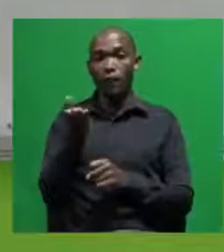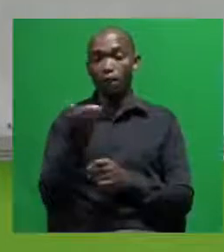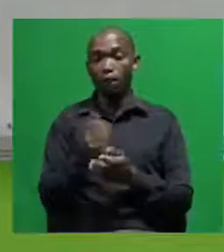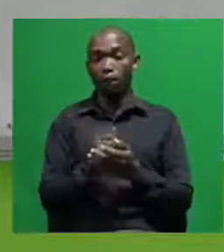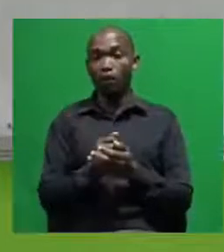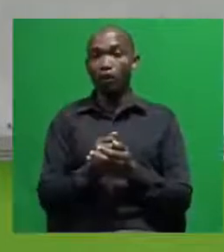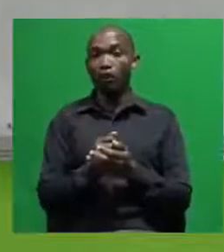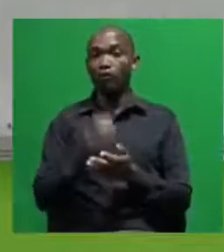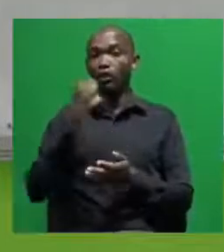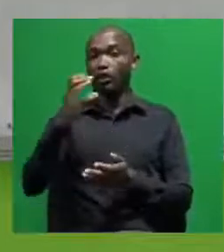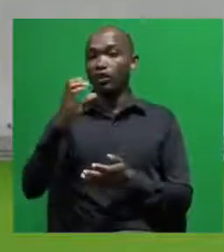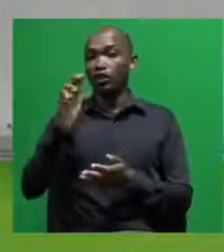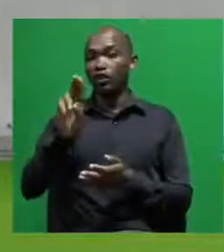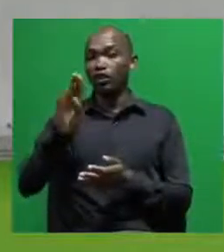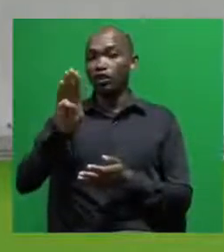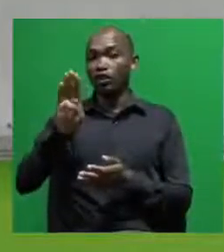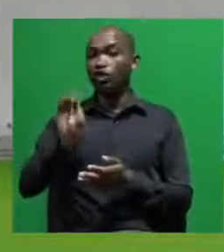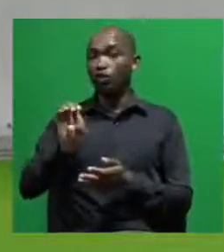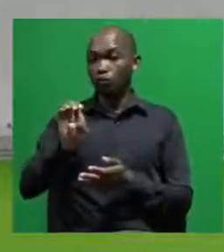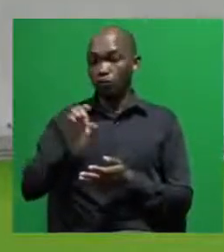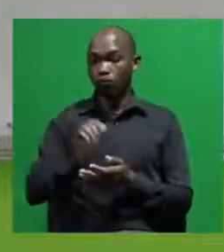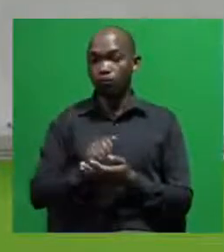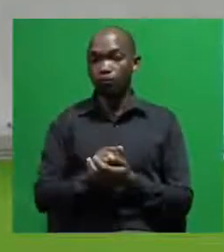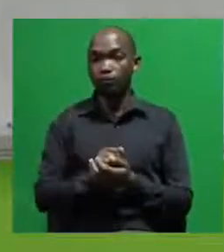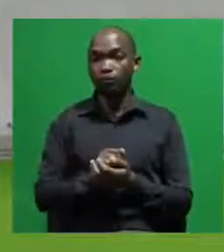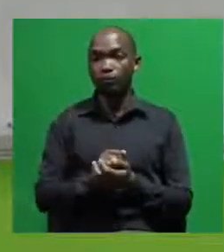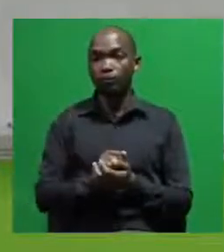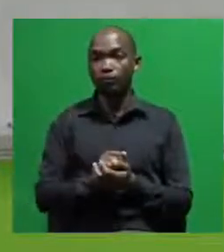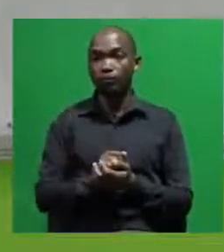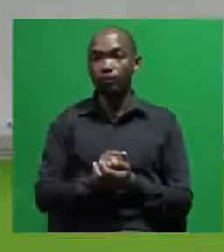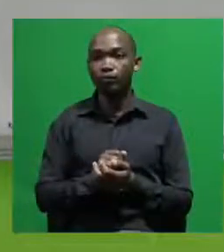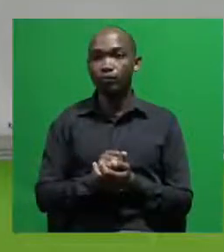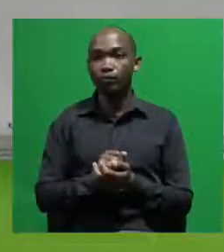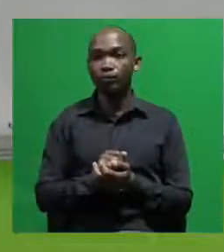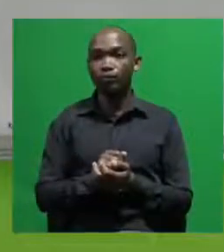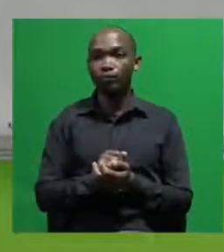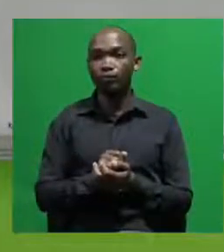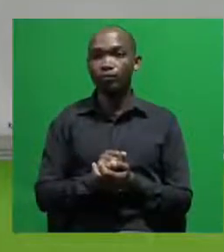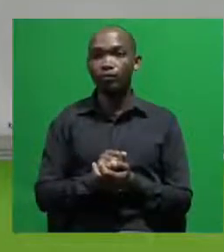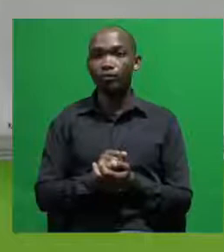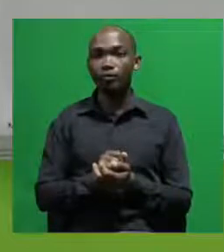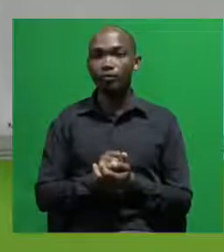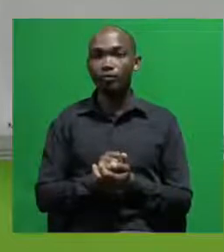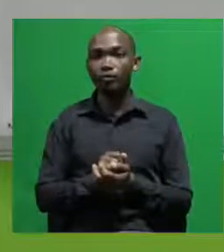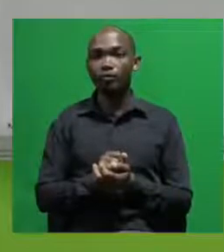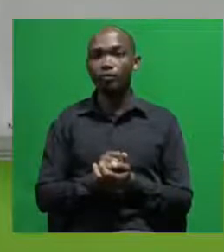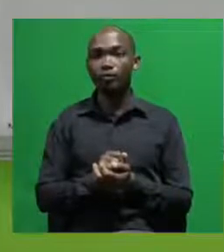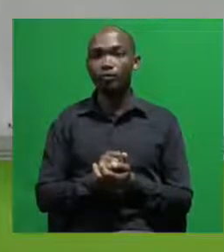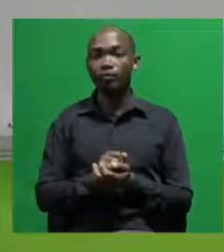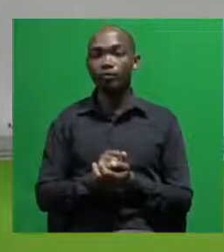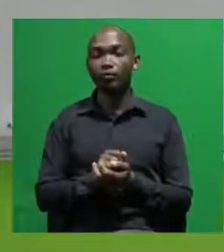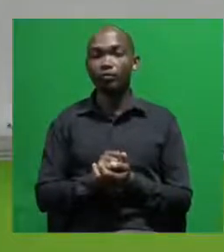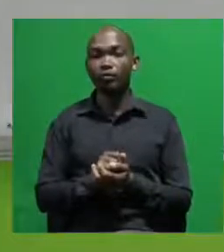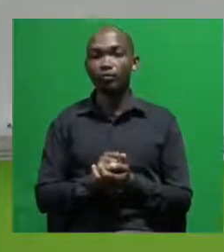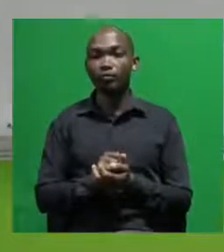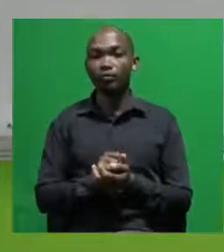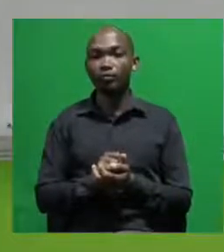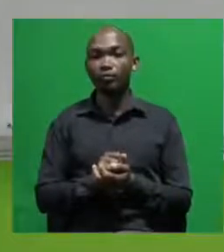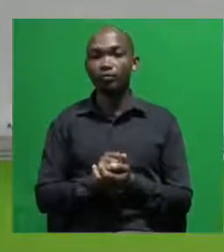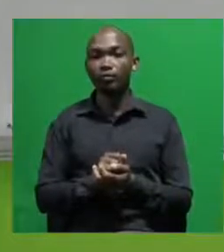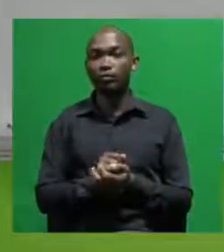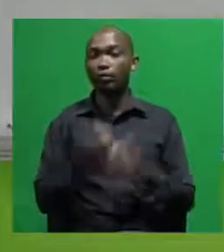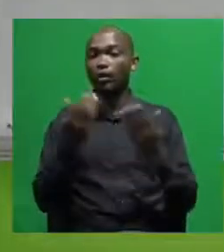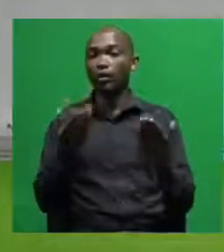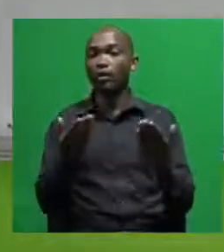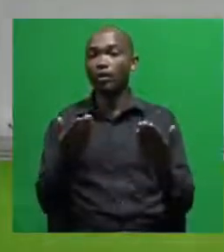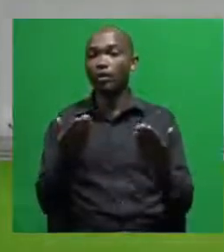of a cube. This is the volume of a cube, which is a special feature for the rectangular